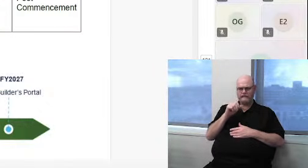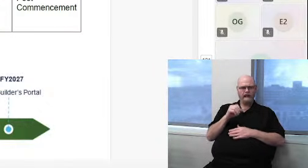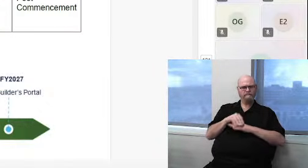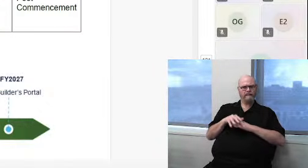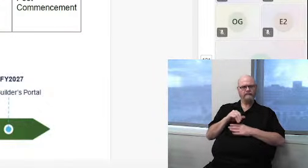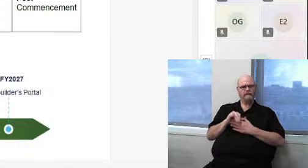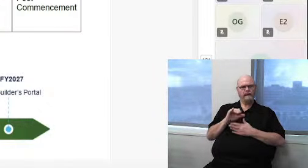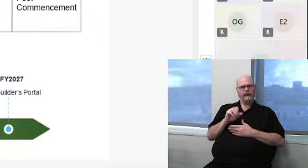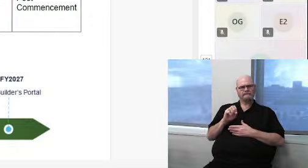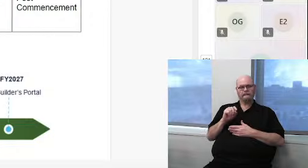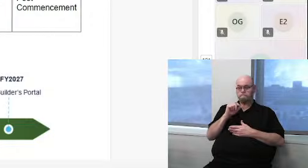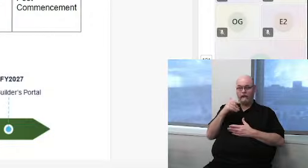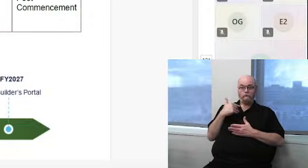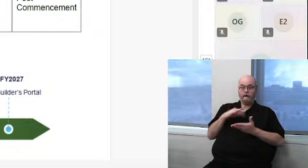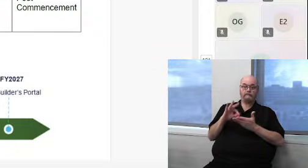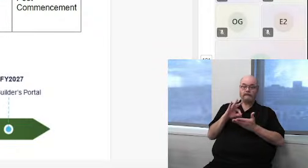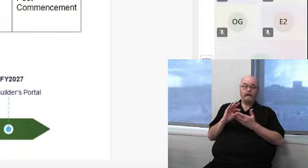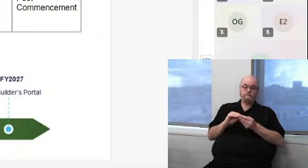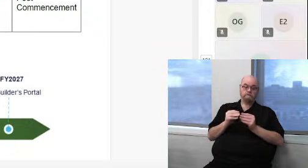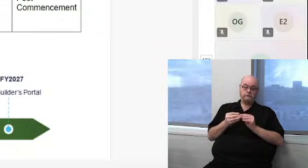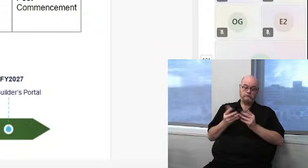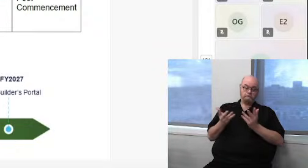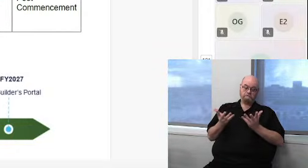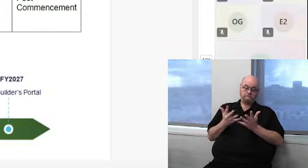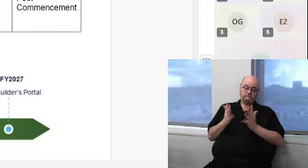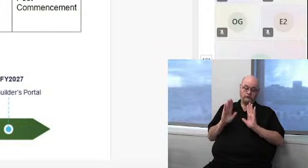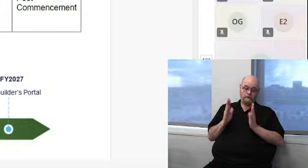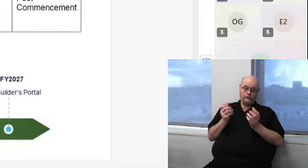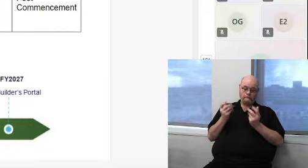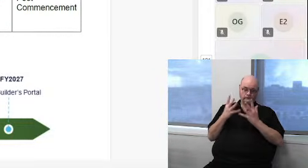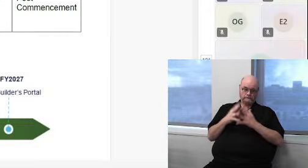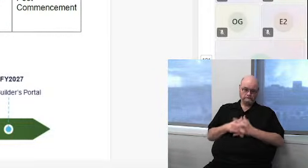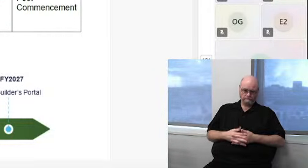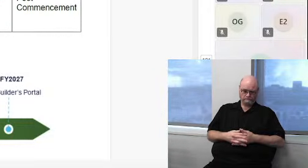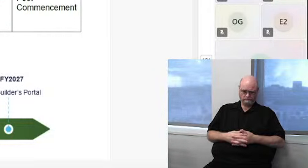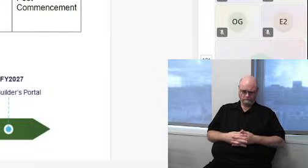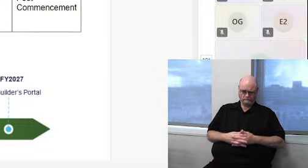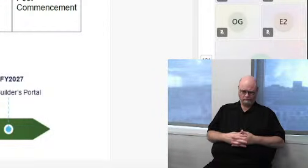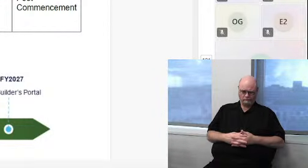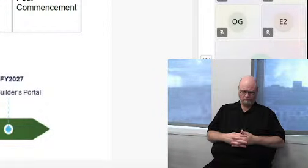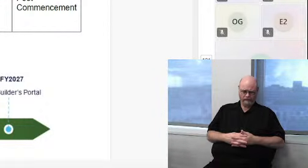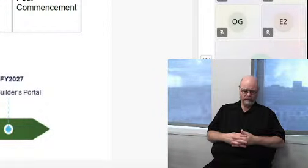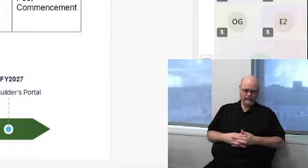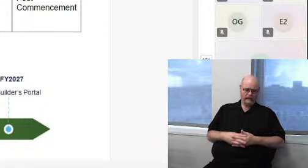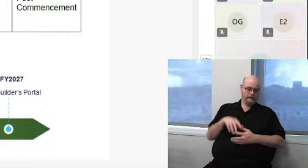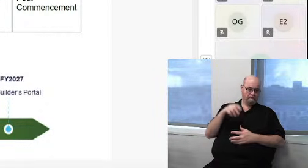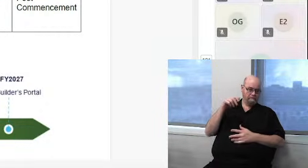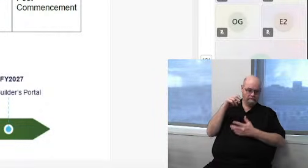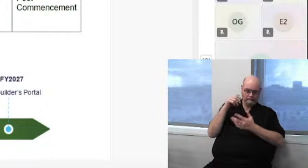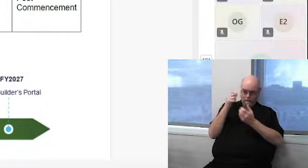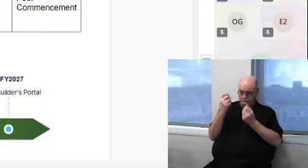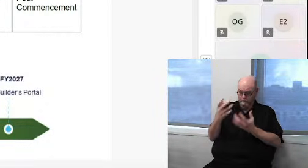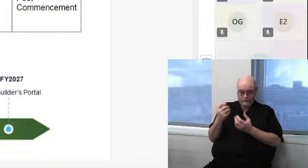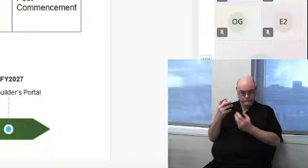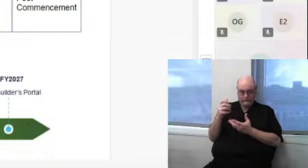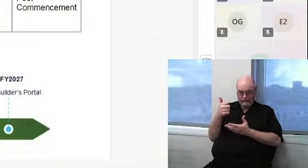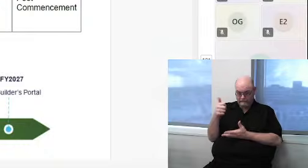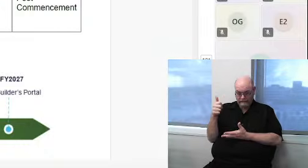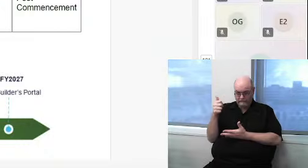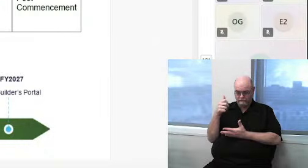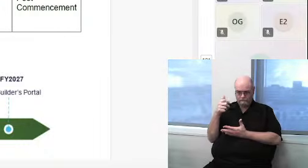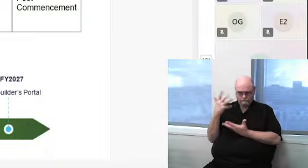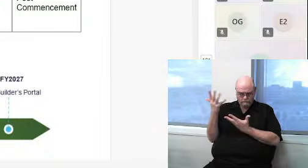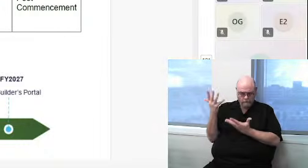I don't have a count to be able to say that. I don't have a count to be able to answer your question about how many. Do you know if there are 10 such projects?